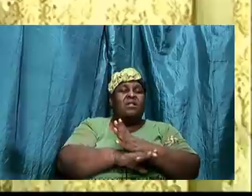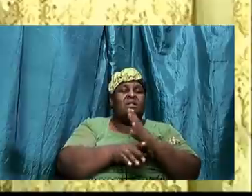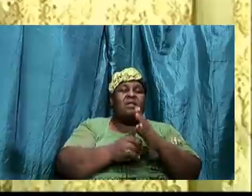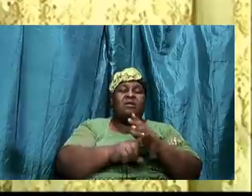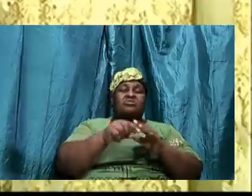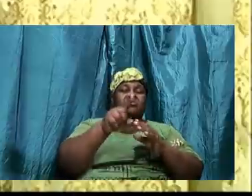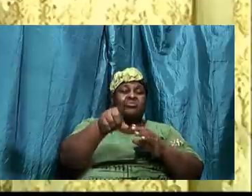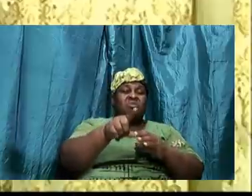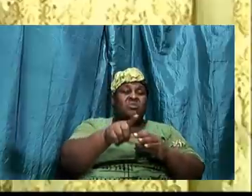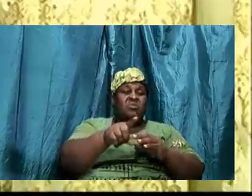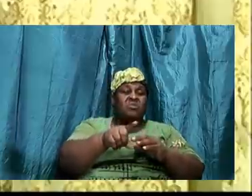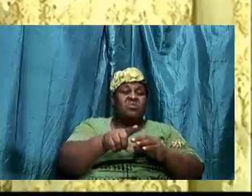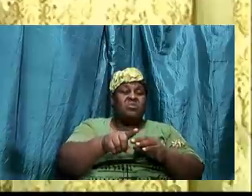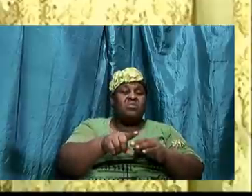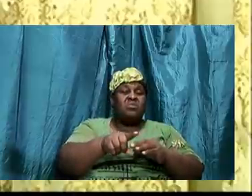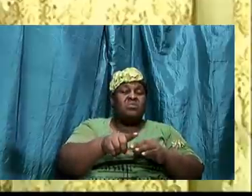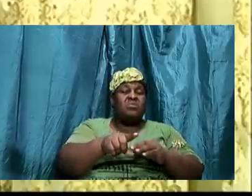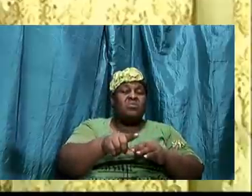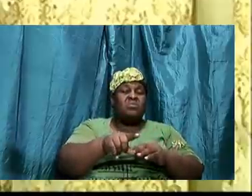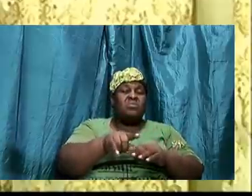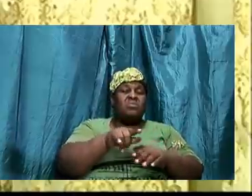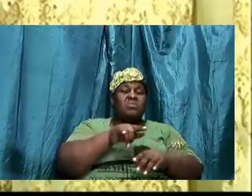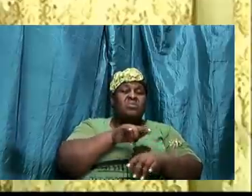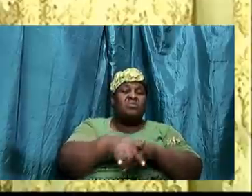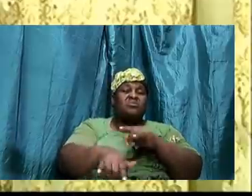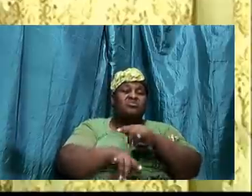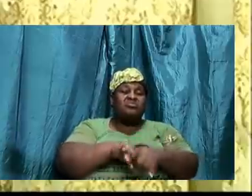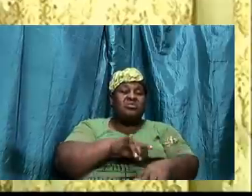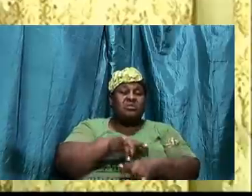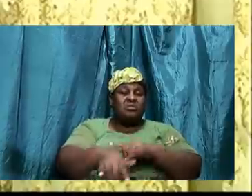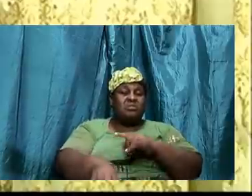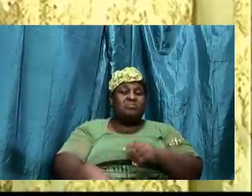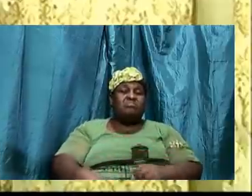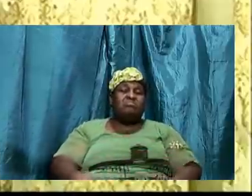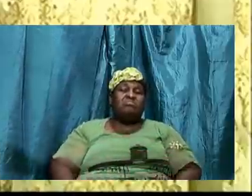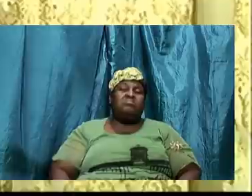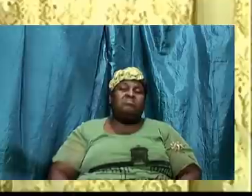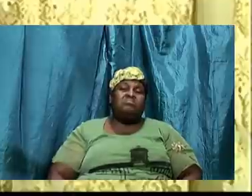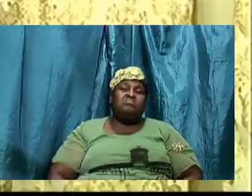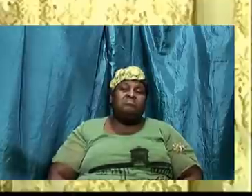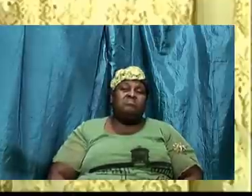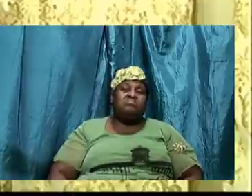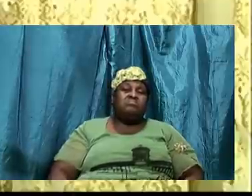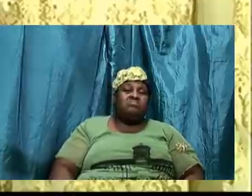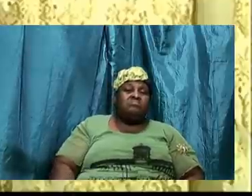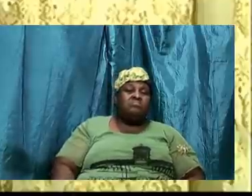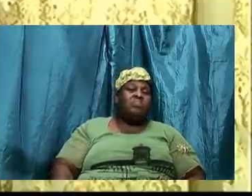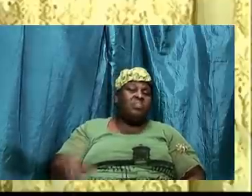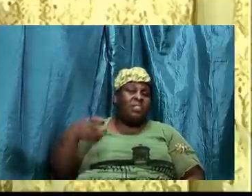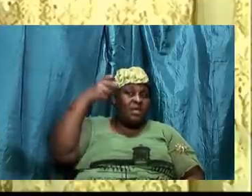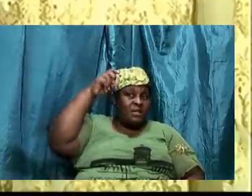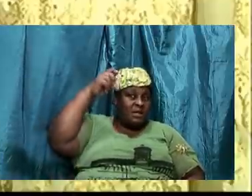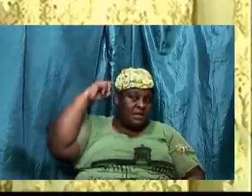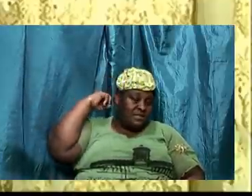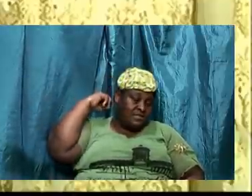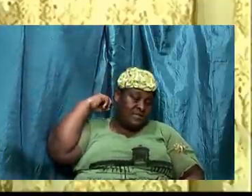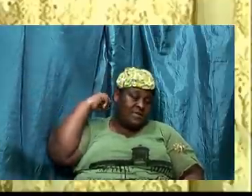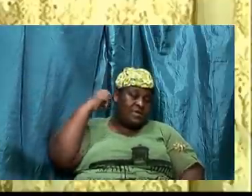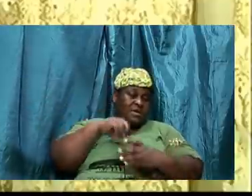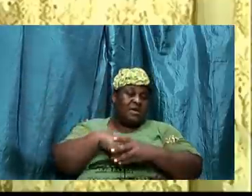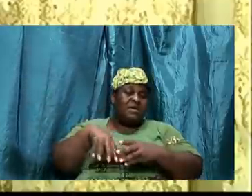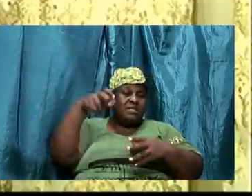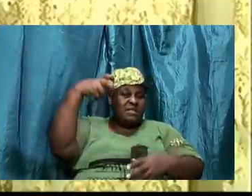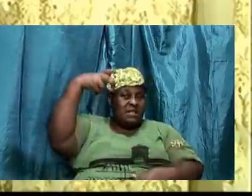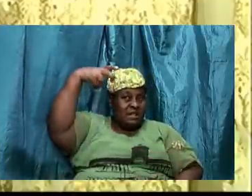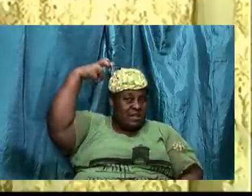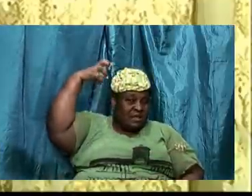stone. And then even in Daniel's encounter, Daniel was in the lion's den.